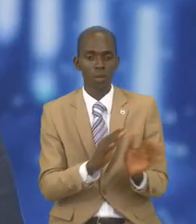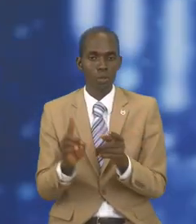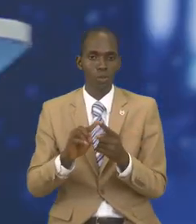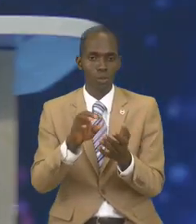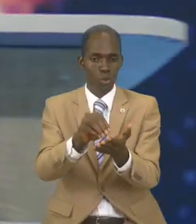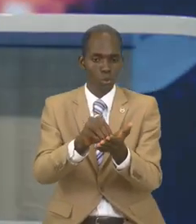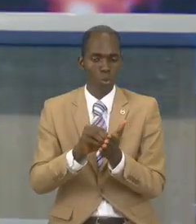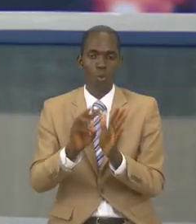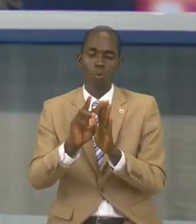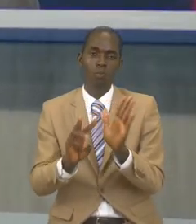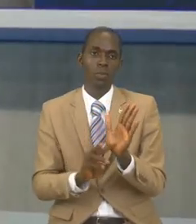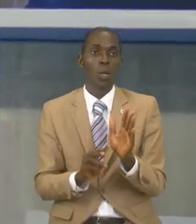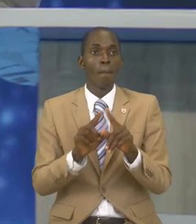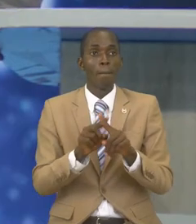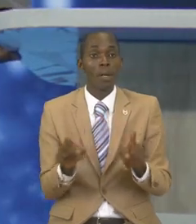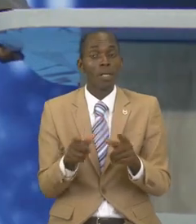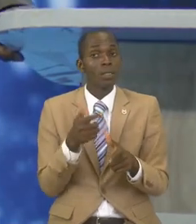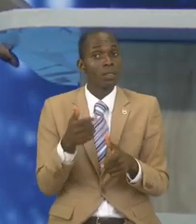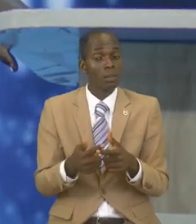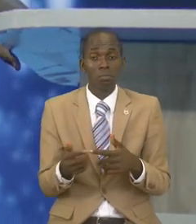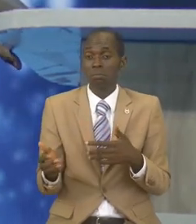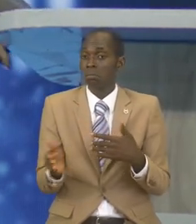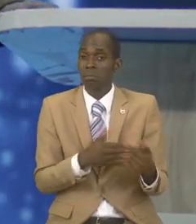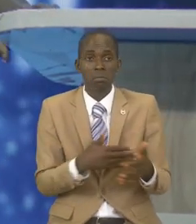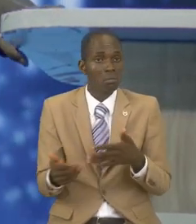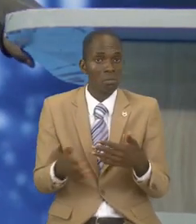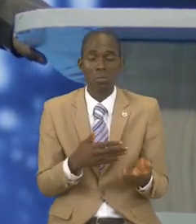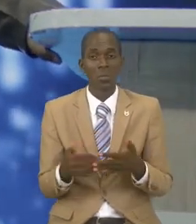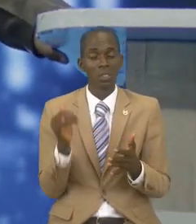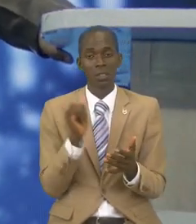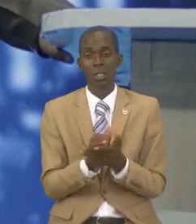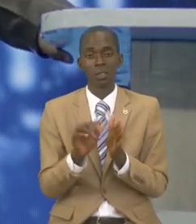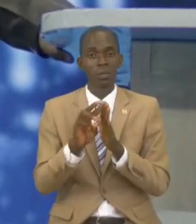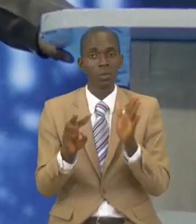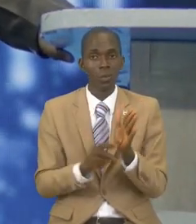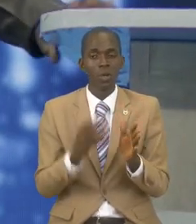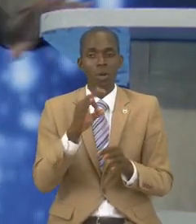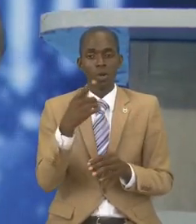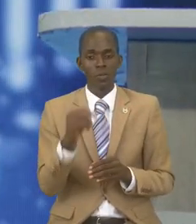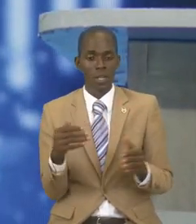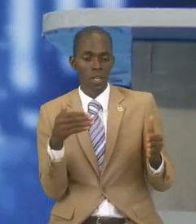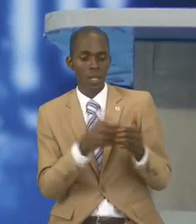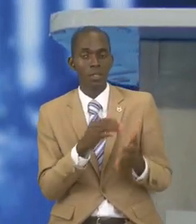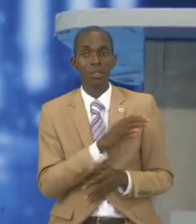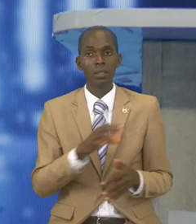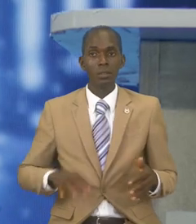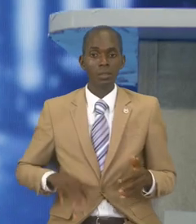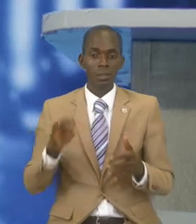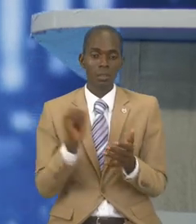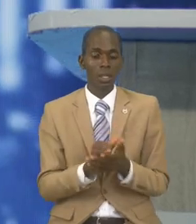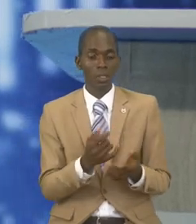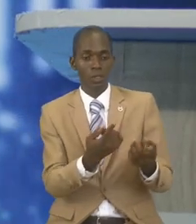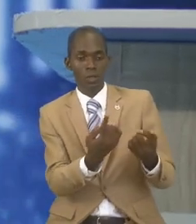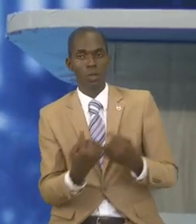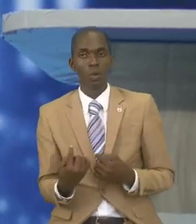own will. But then, despite that will of the Antichrist, that he comes and he